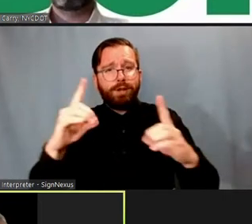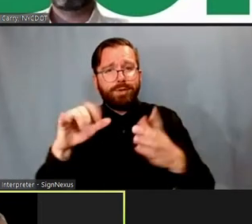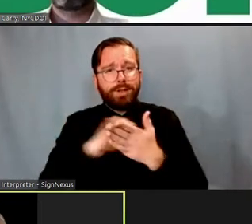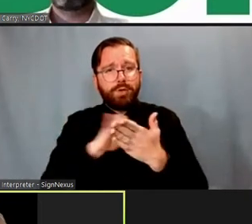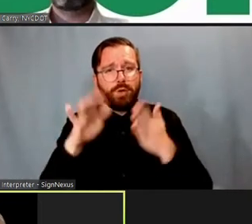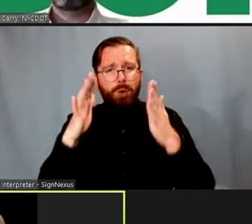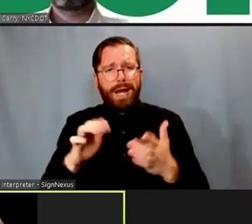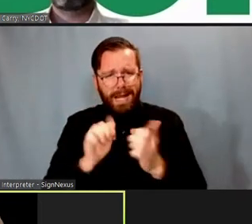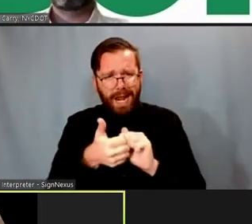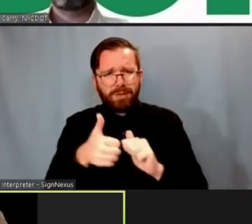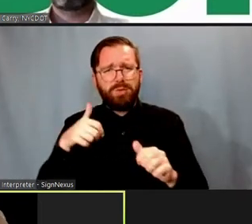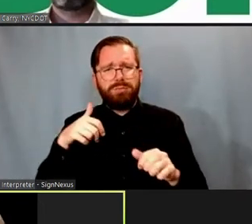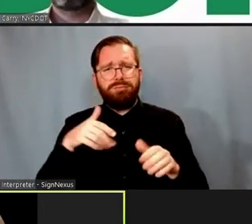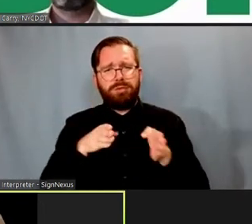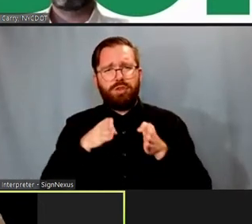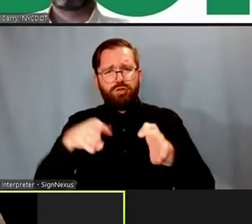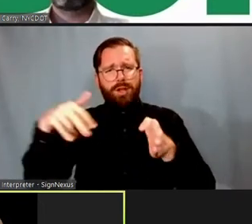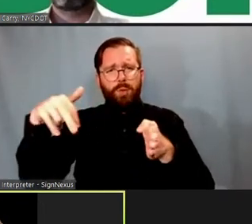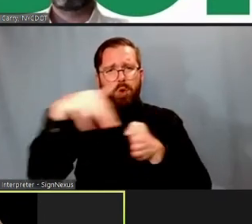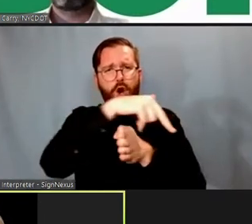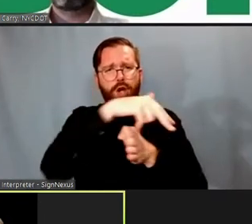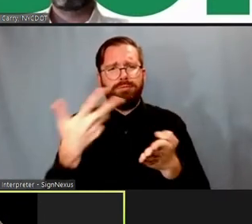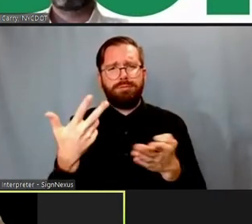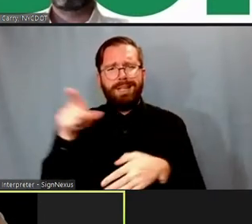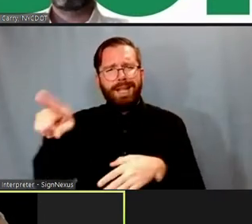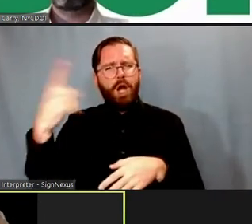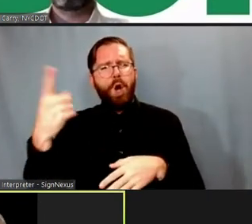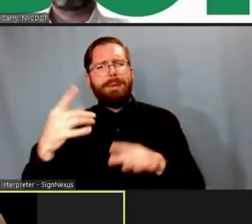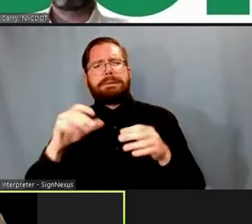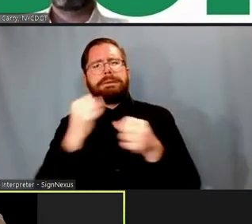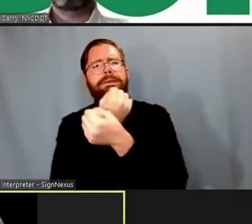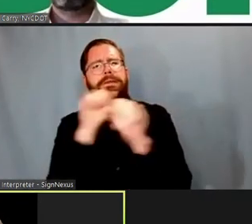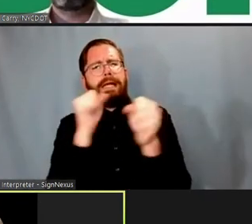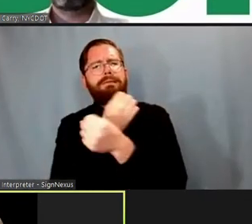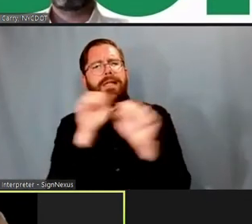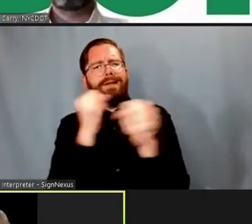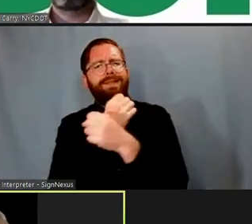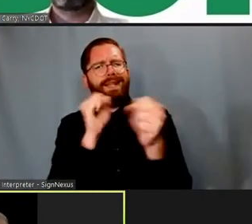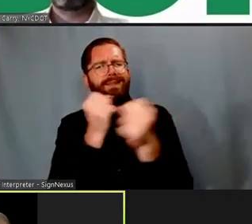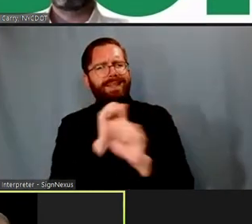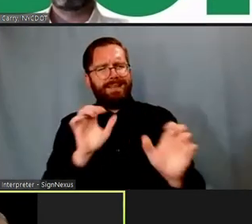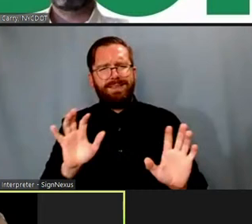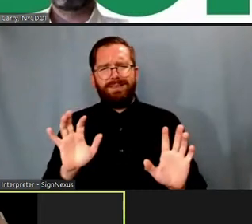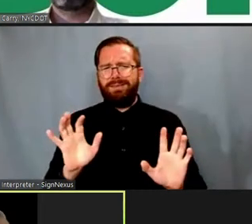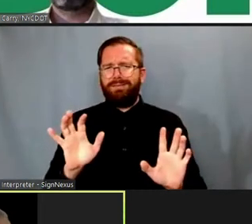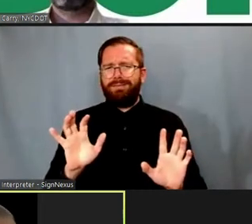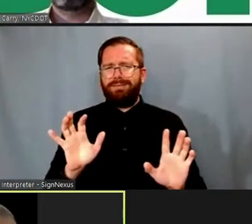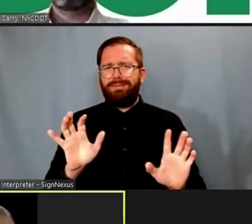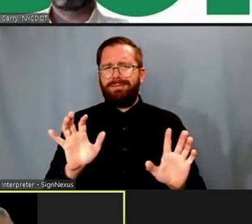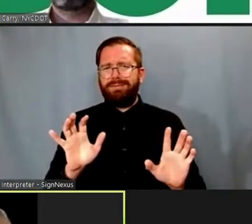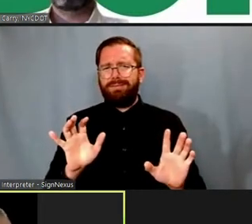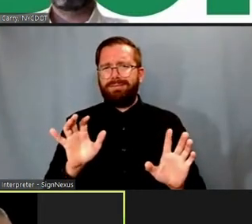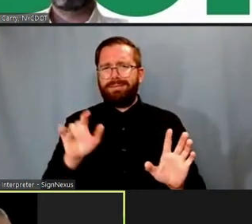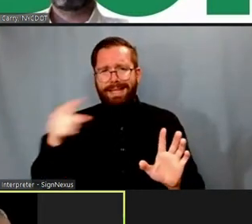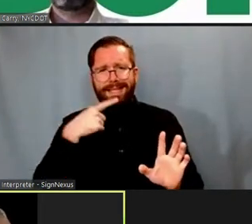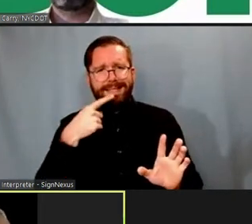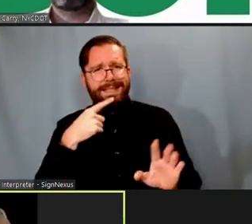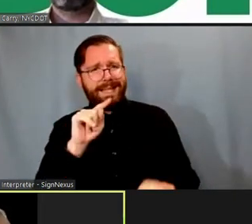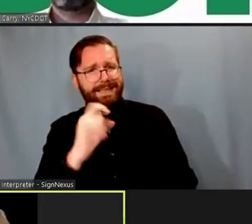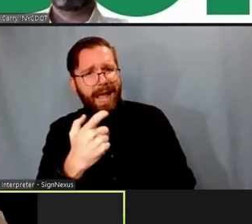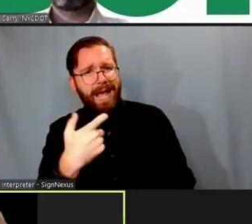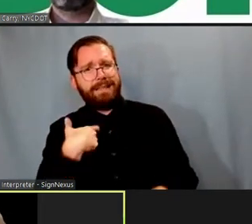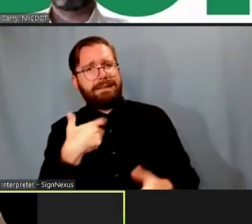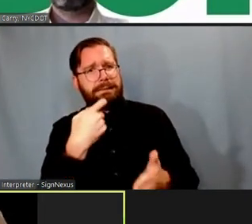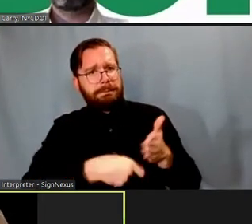cross the street they try to use safety for everything for safety we're going to start taxing you we're going to take your money we i say no to congestion